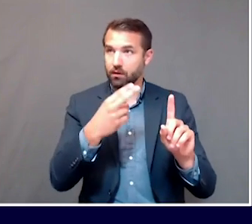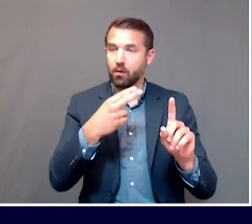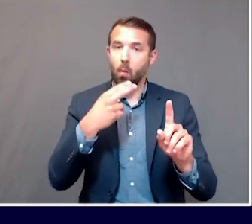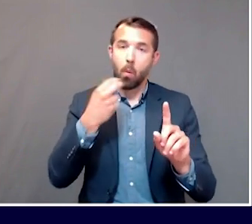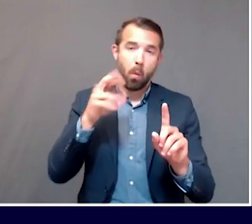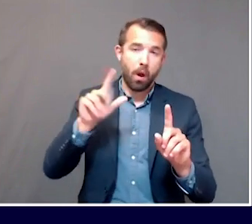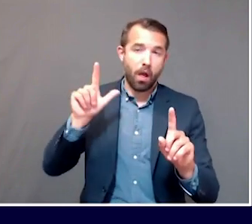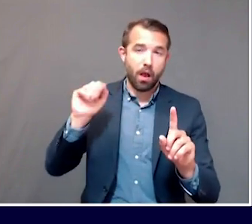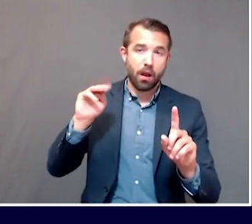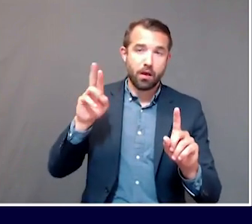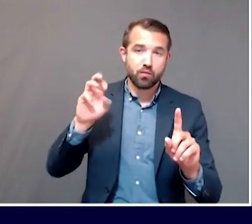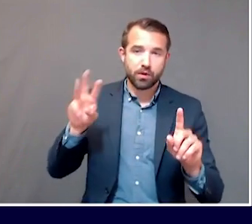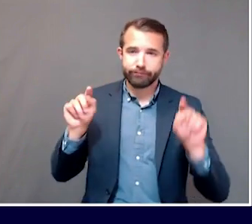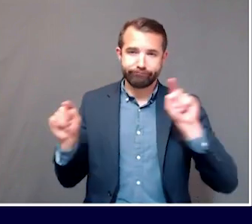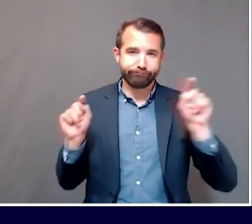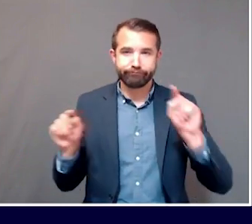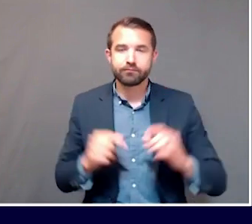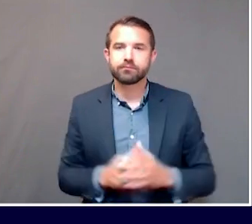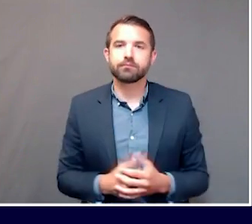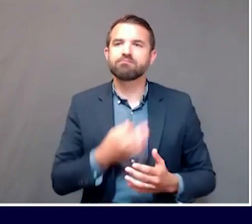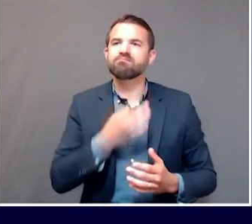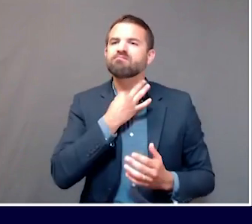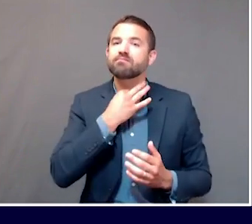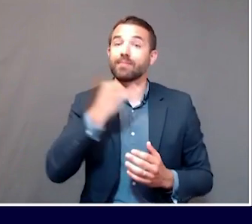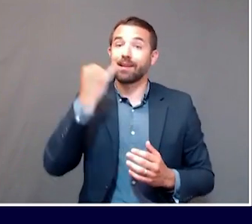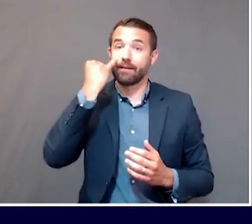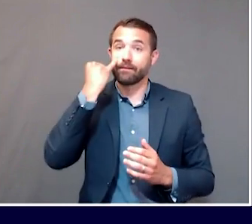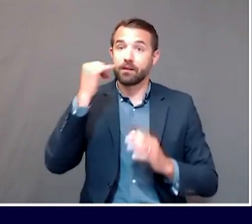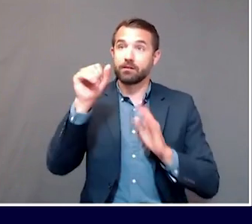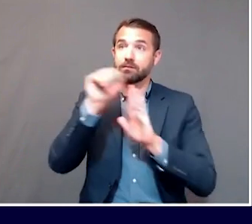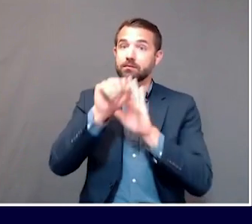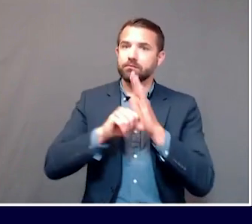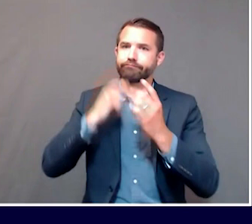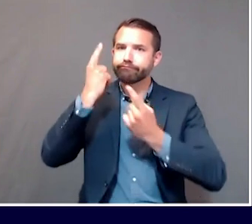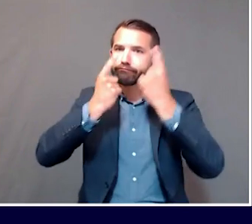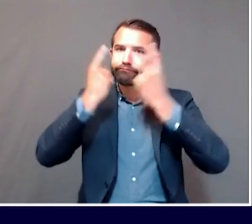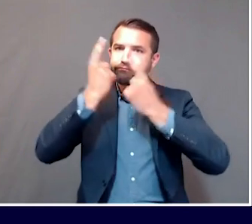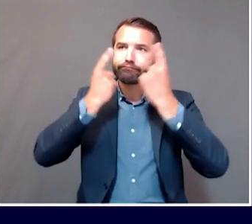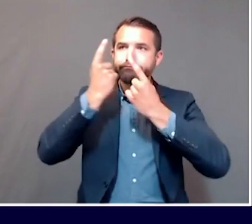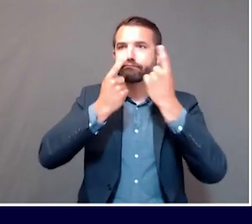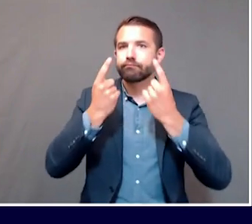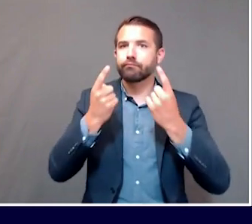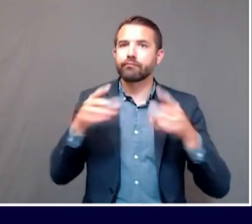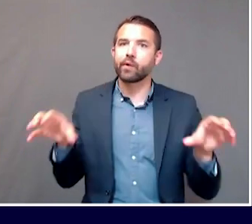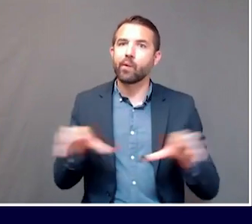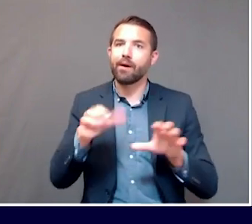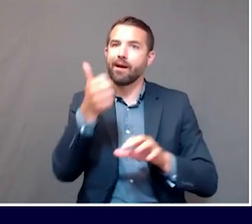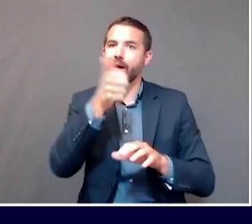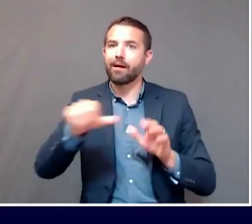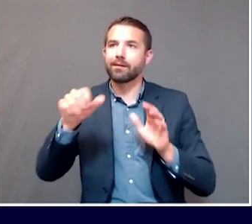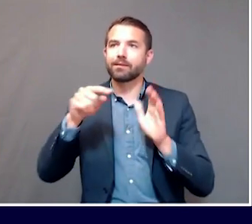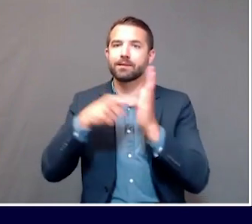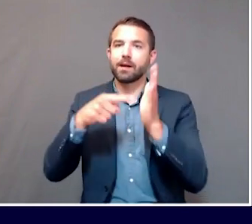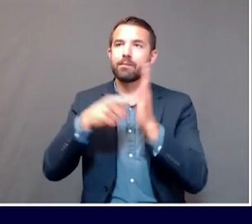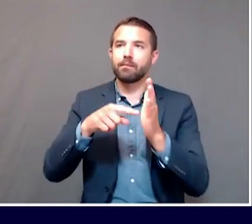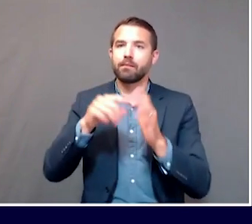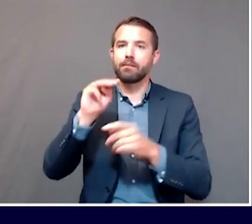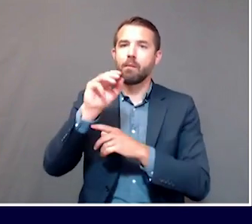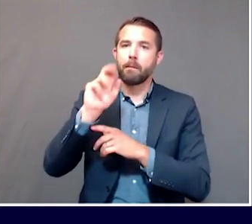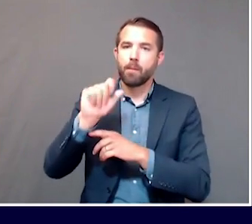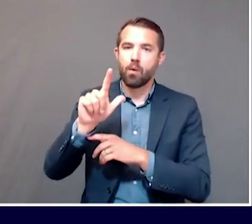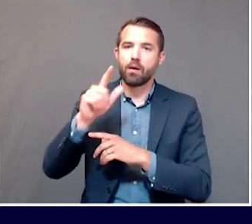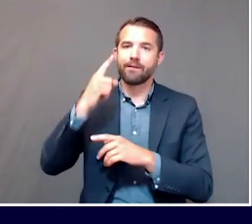looked into doing any modeling, specifically looking at the COVID infection rates for racial and ethnic groups in the state?